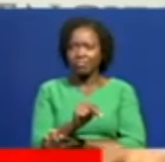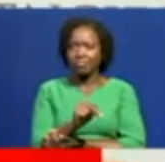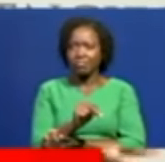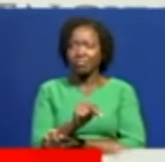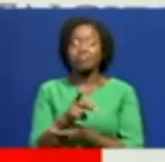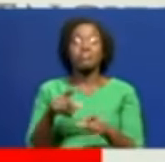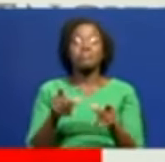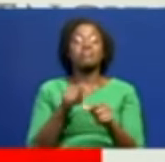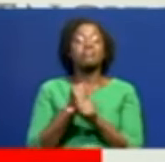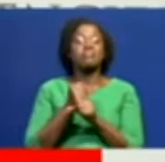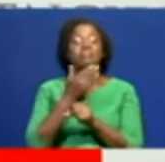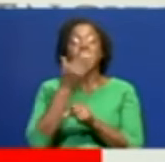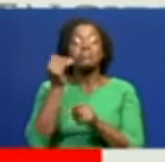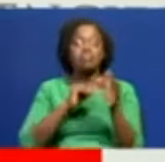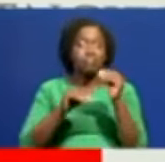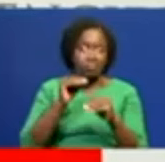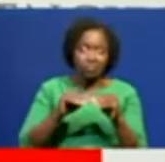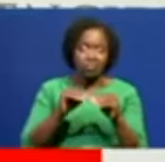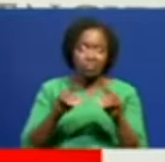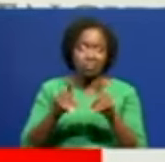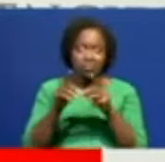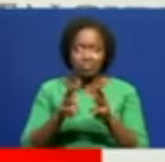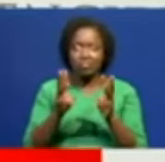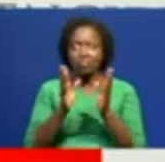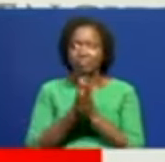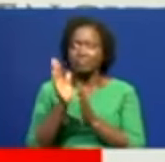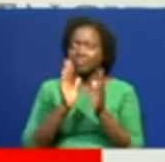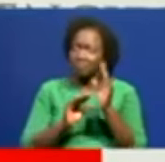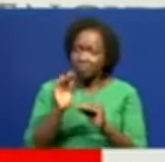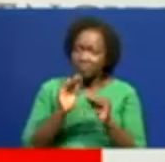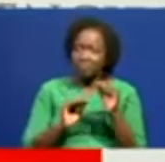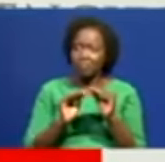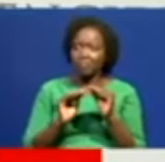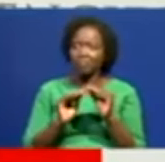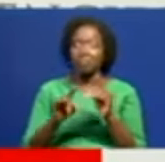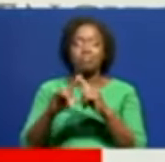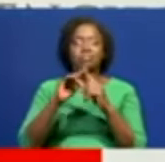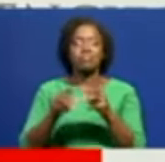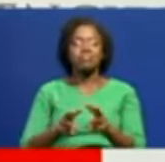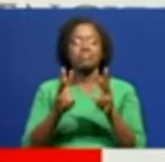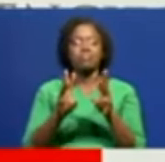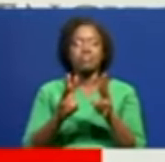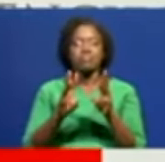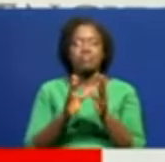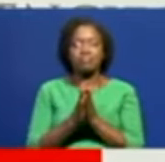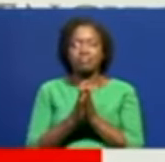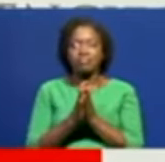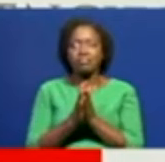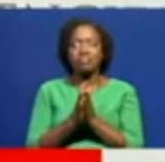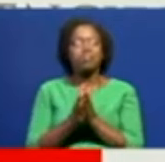Let us do our best to contribute the way we are. And to contribute in a positive way is to be a team